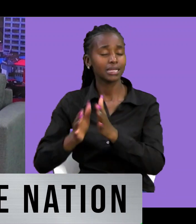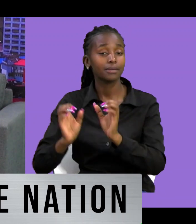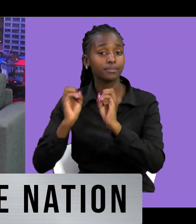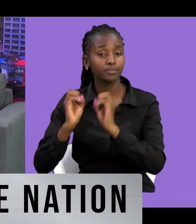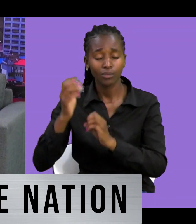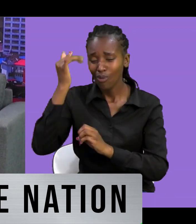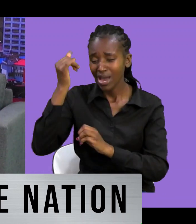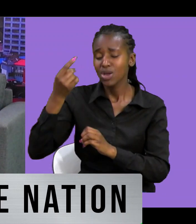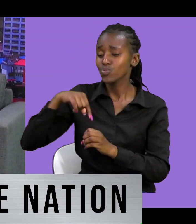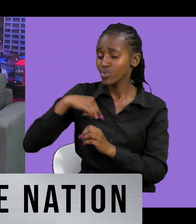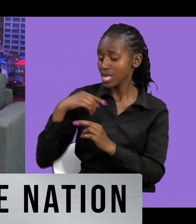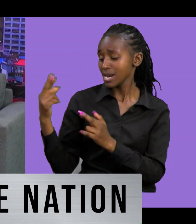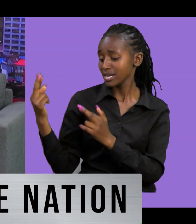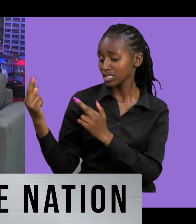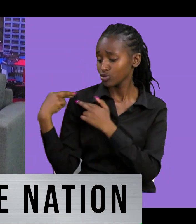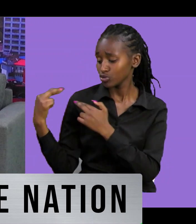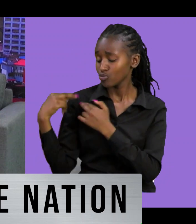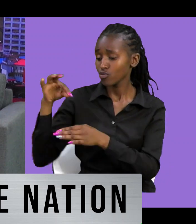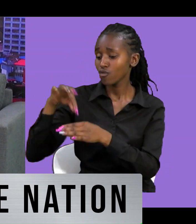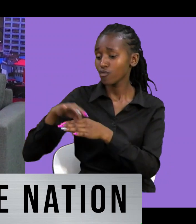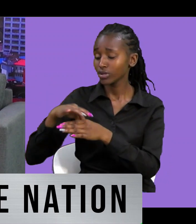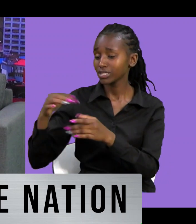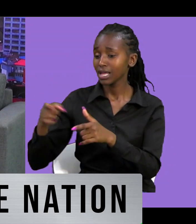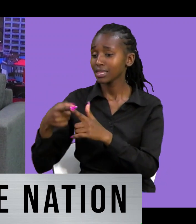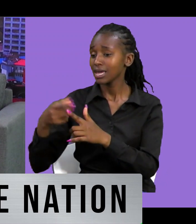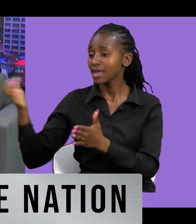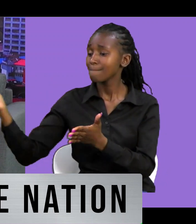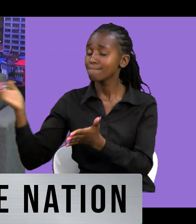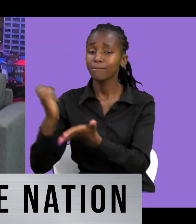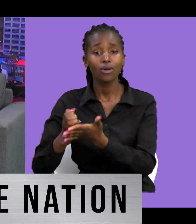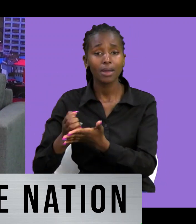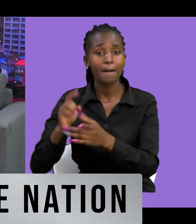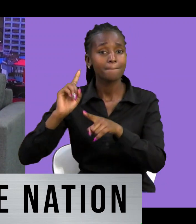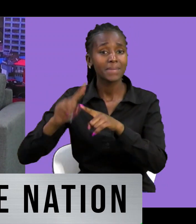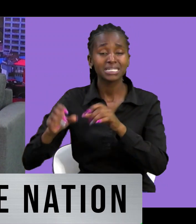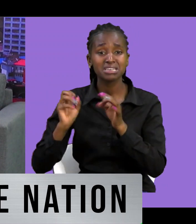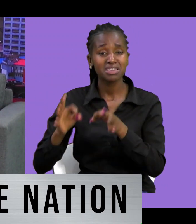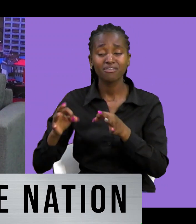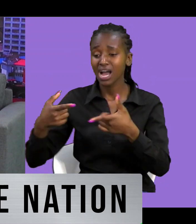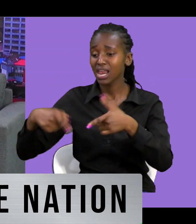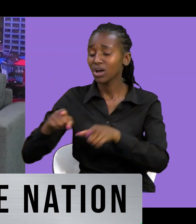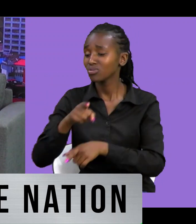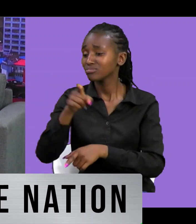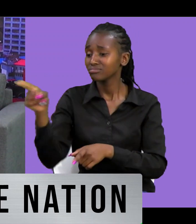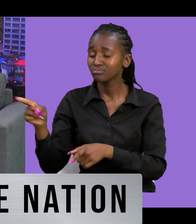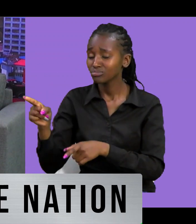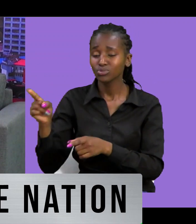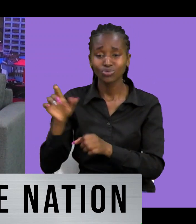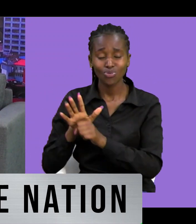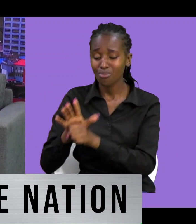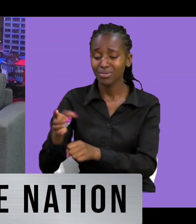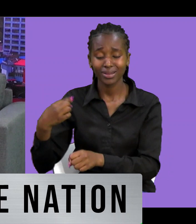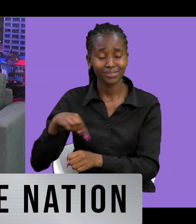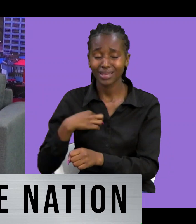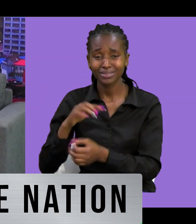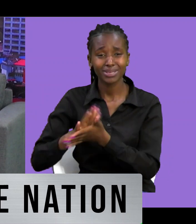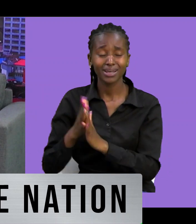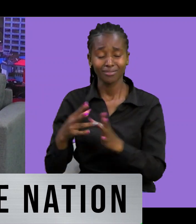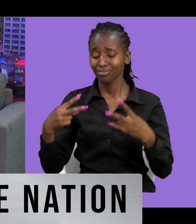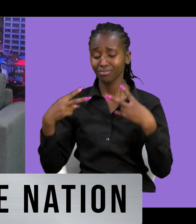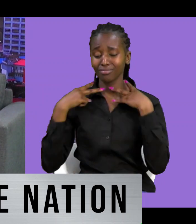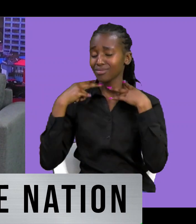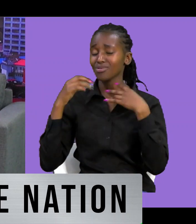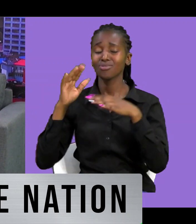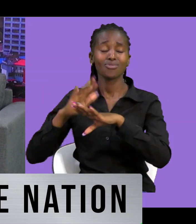votes. But once we have made them our masters, they have reduced us to slavery, which should not be the case. They are